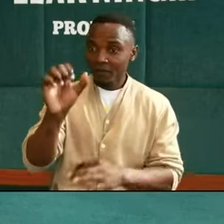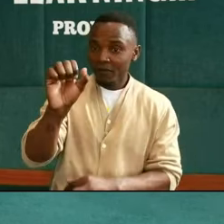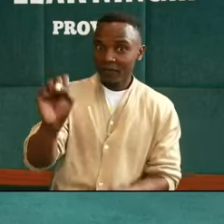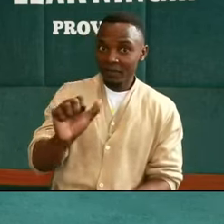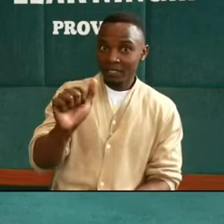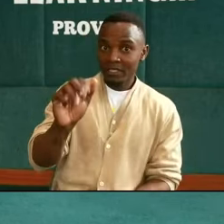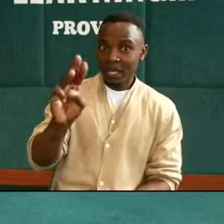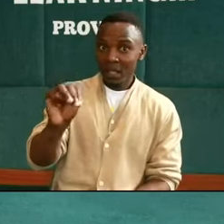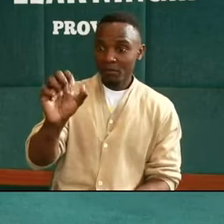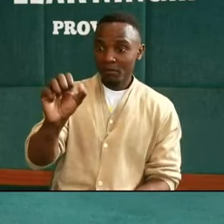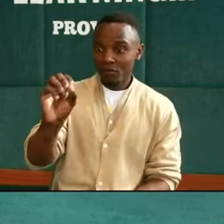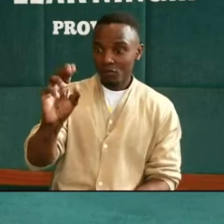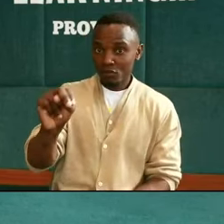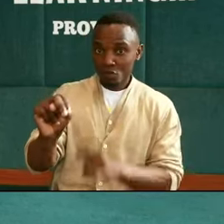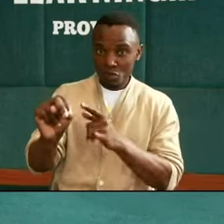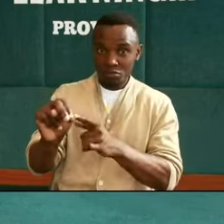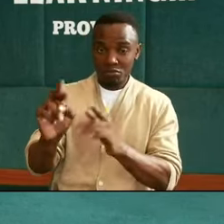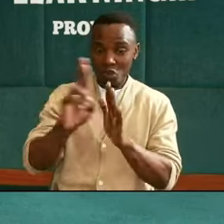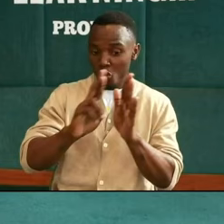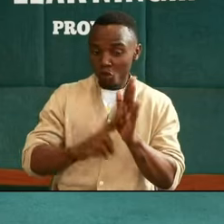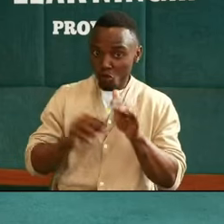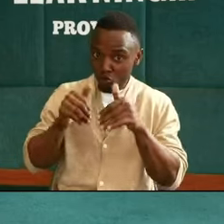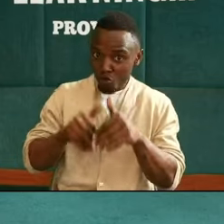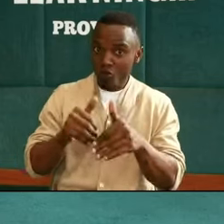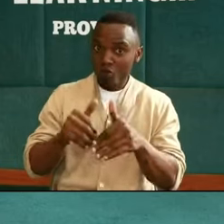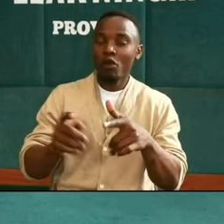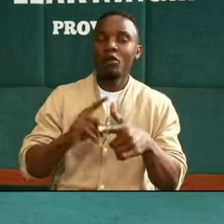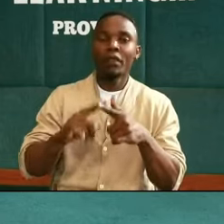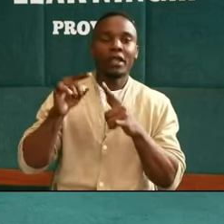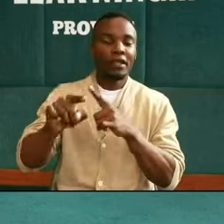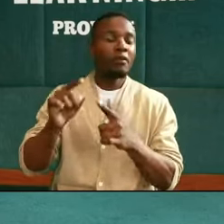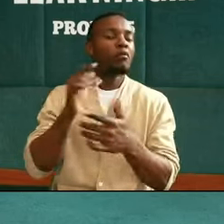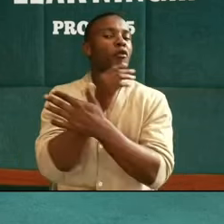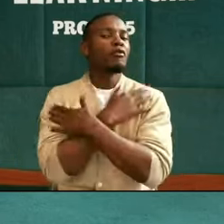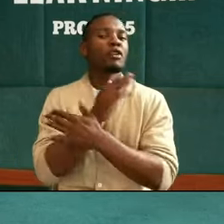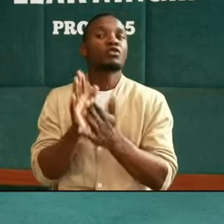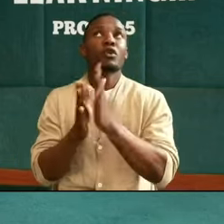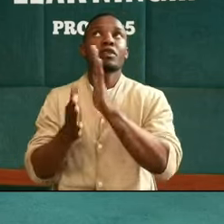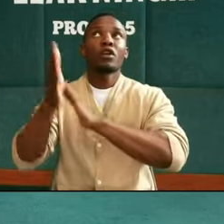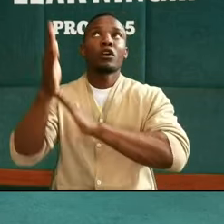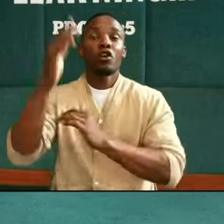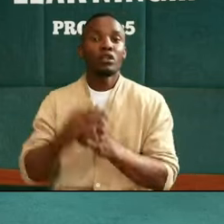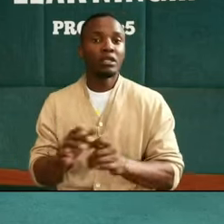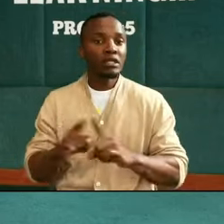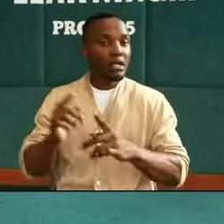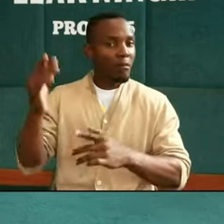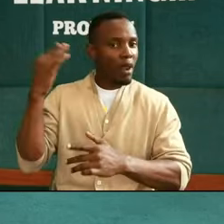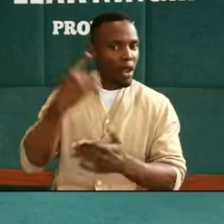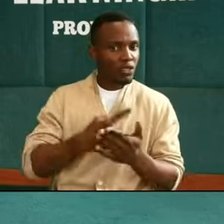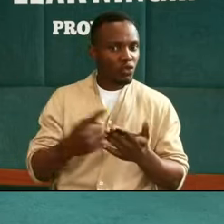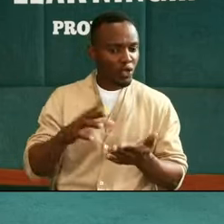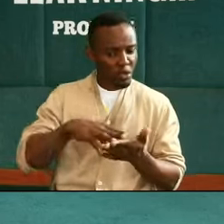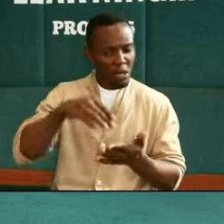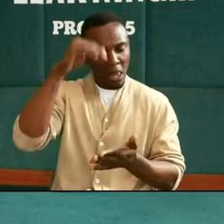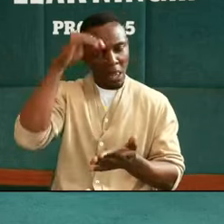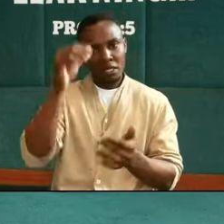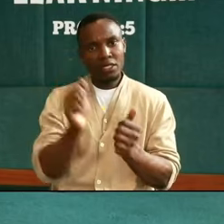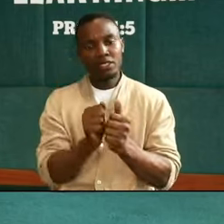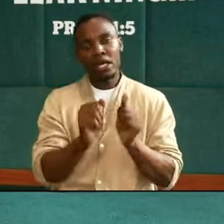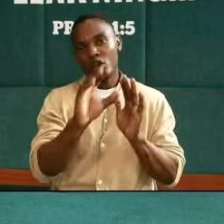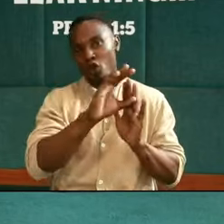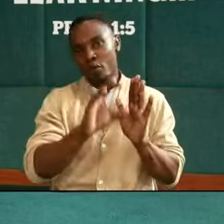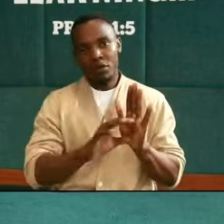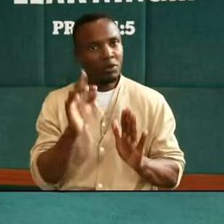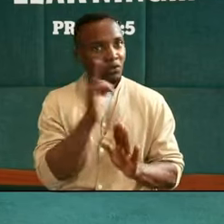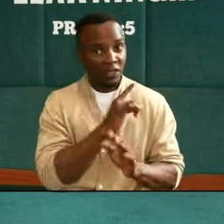would be good friends with God. You remember last week we did the Ten Commandments, which tells us what to do and what not to do. As long as you do